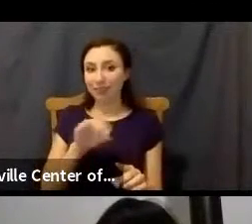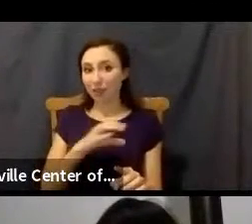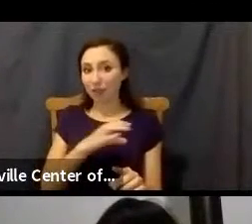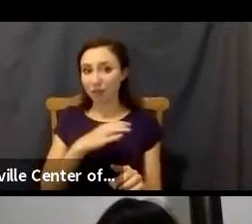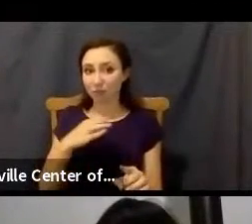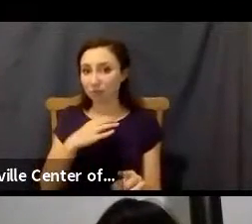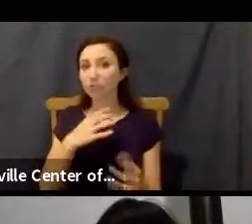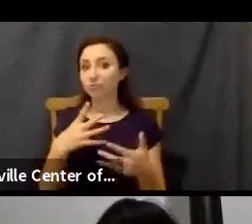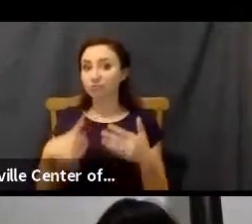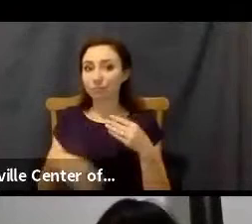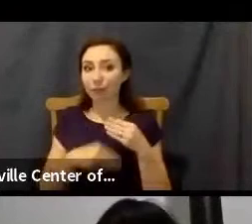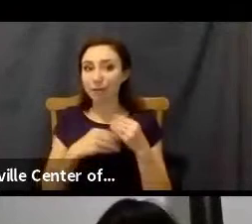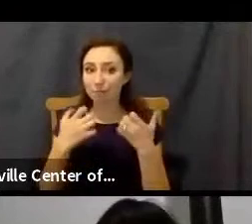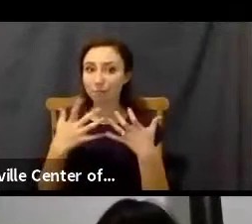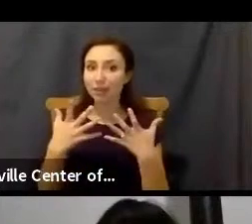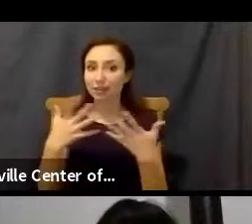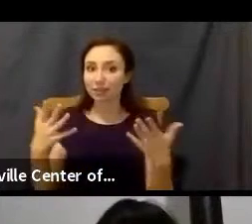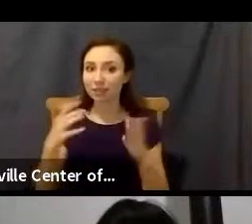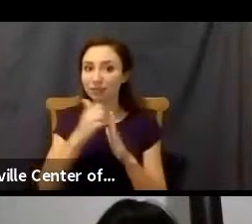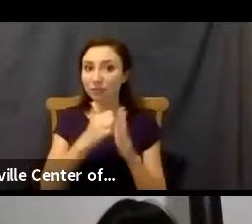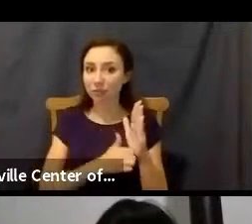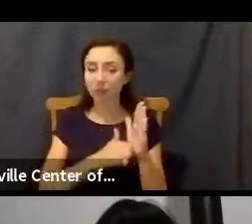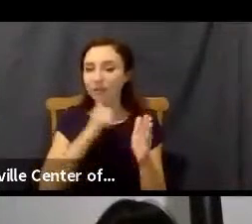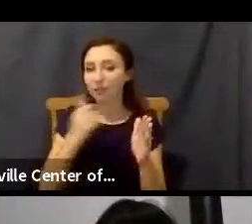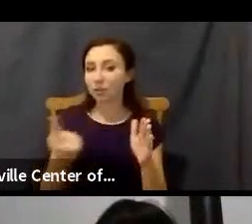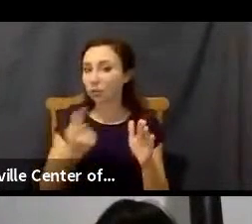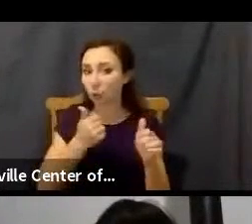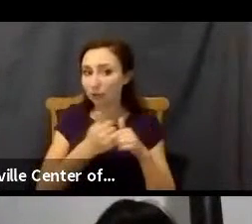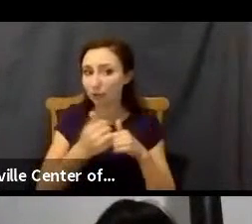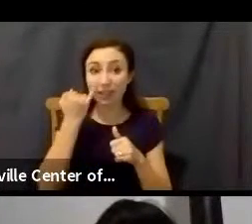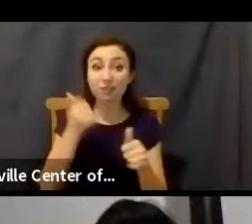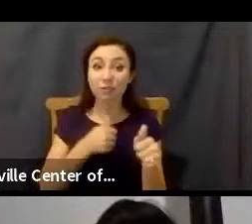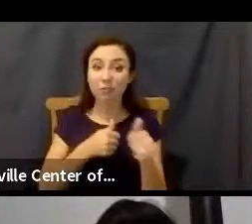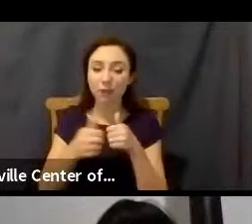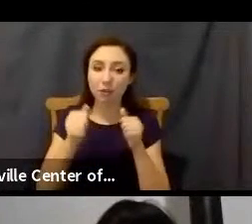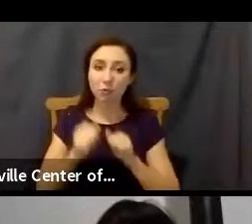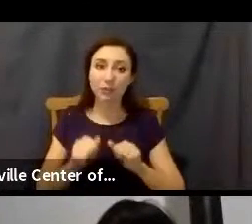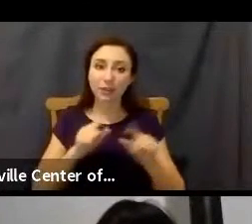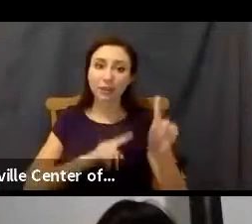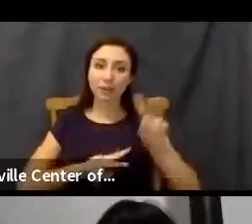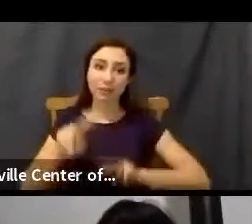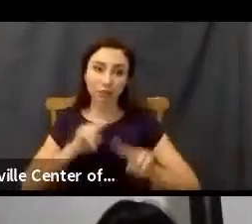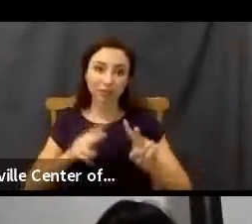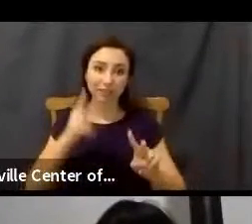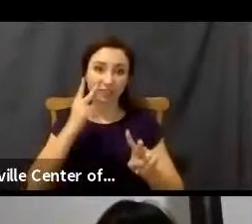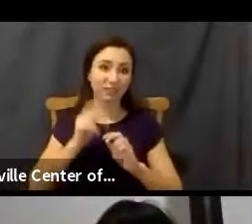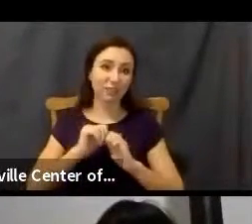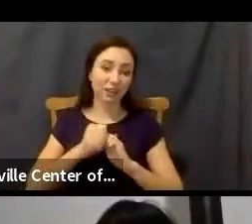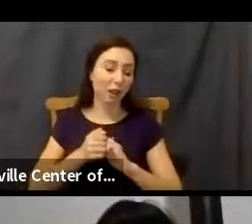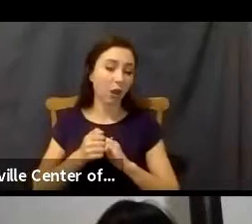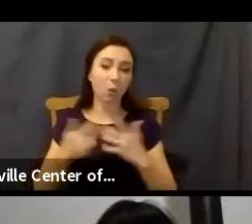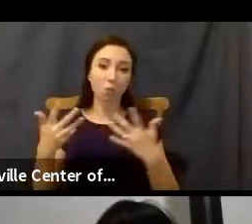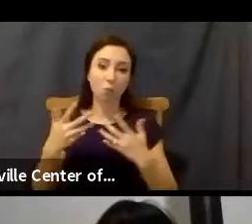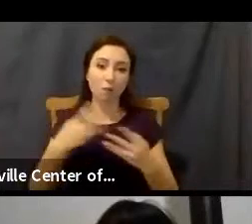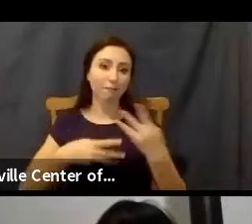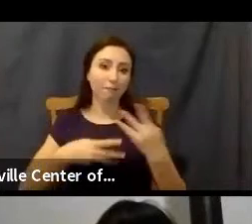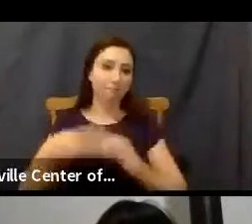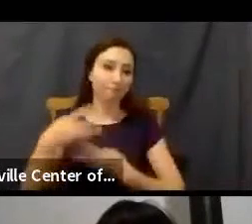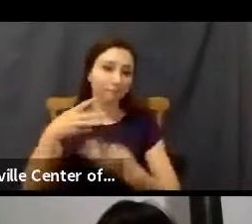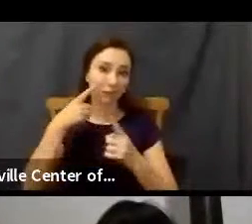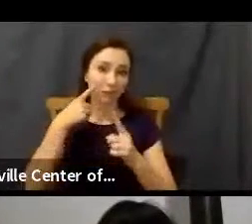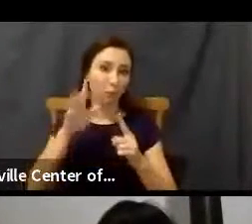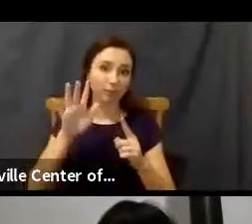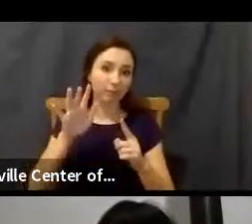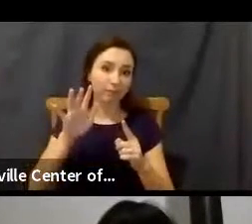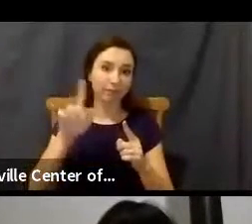pass. So let's see whether this passes, and at that point, we can take a look at what the interplay between the county ordinance and the